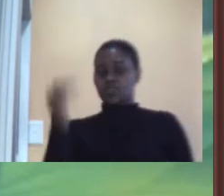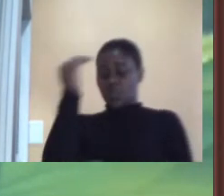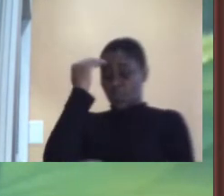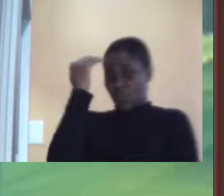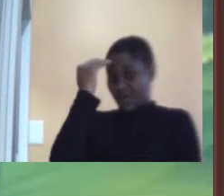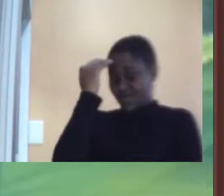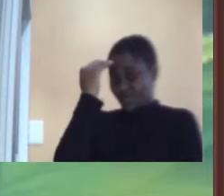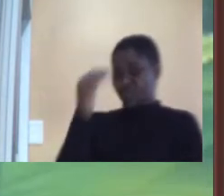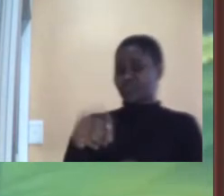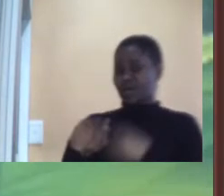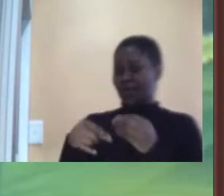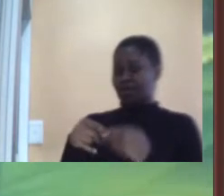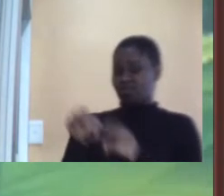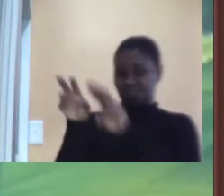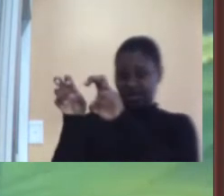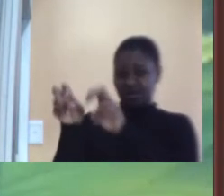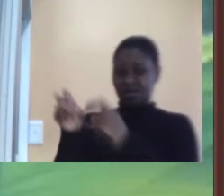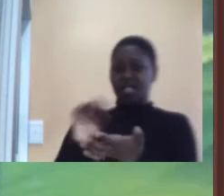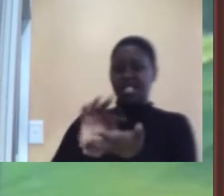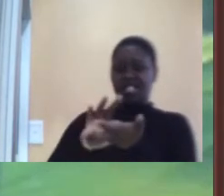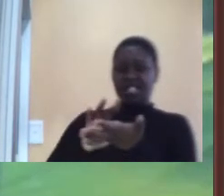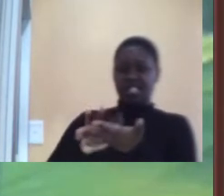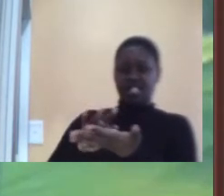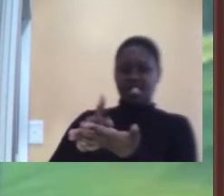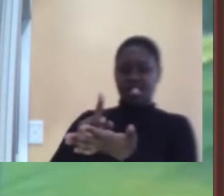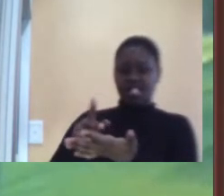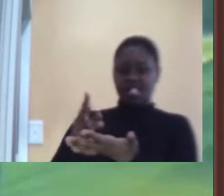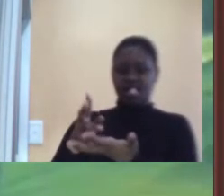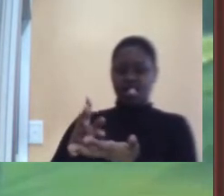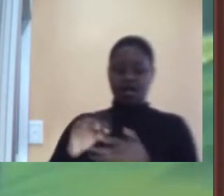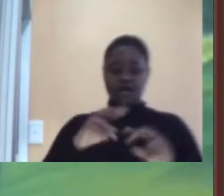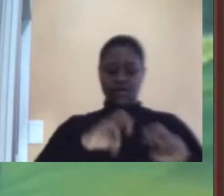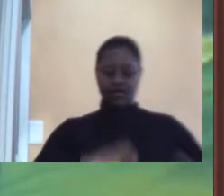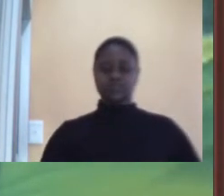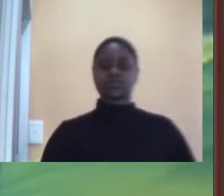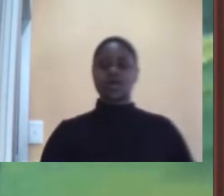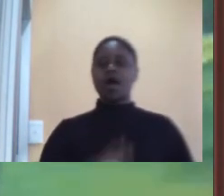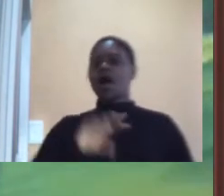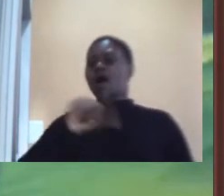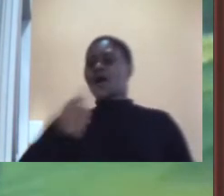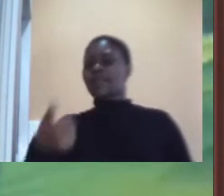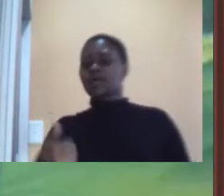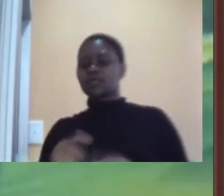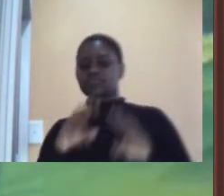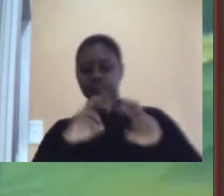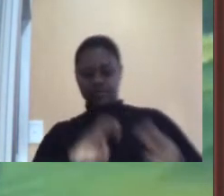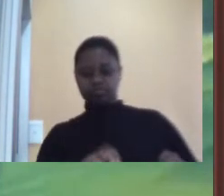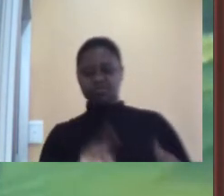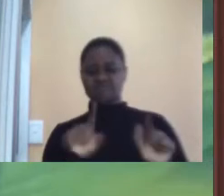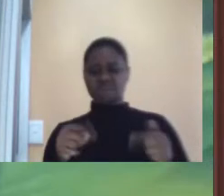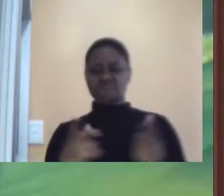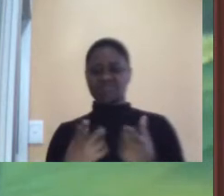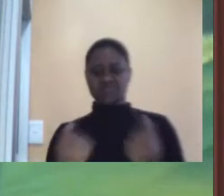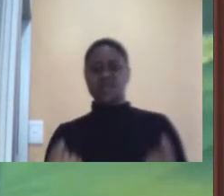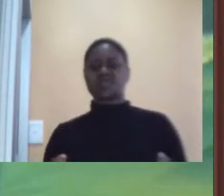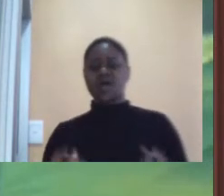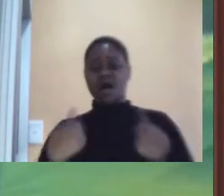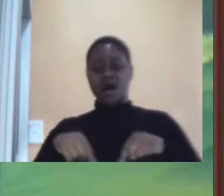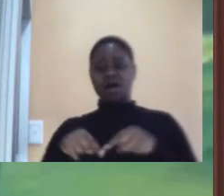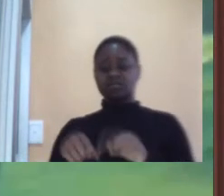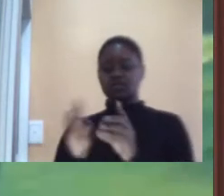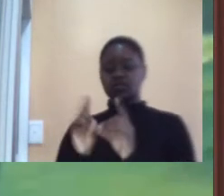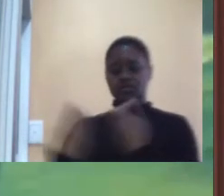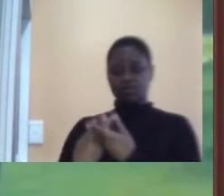raising issues, especially the issue of forensic investigation. Unfortunately, some of these investigations are not done by us as